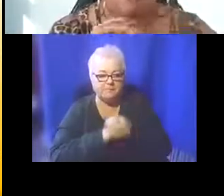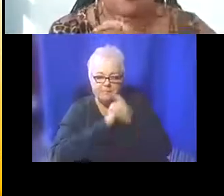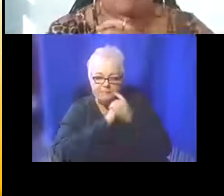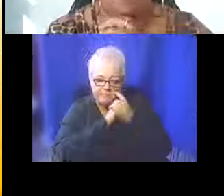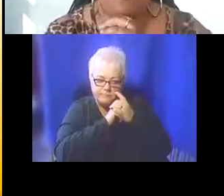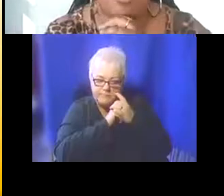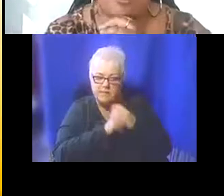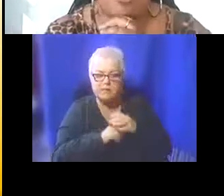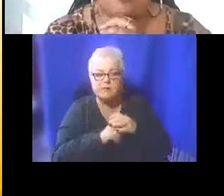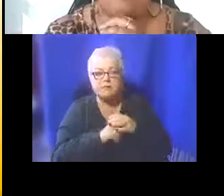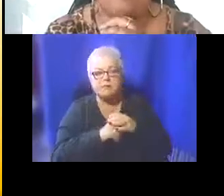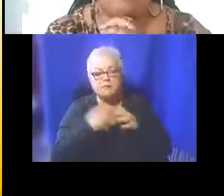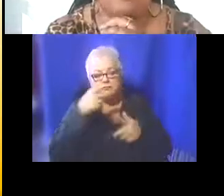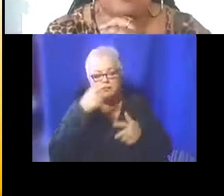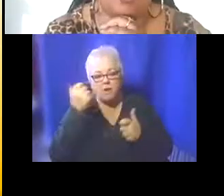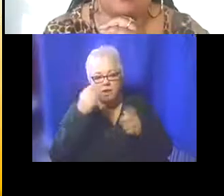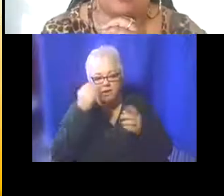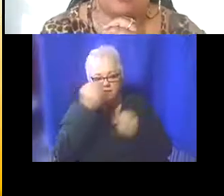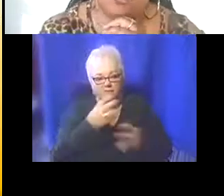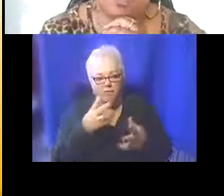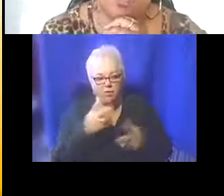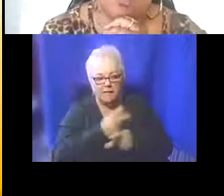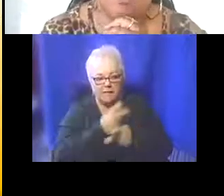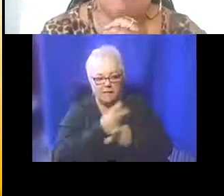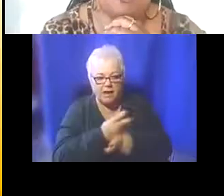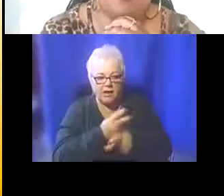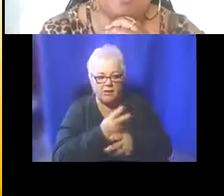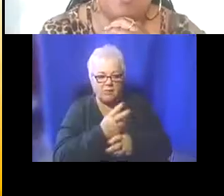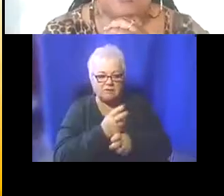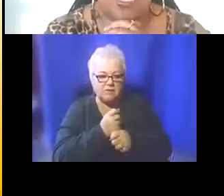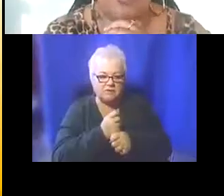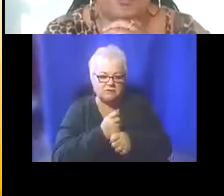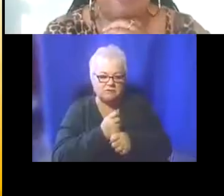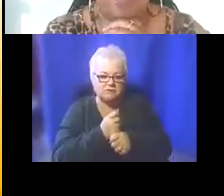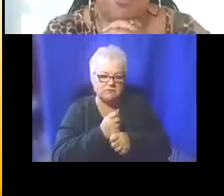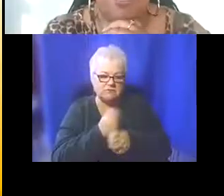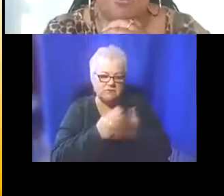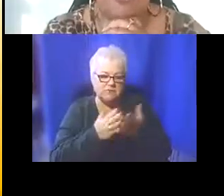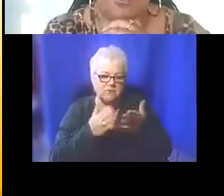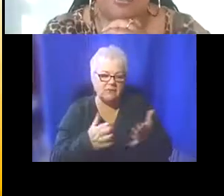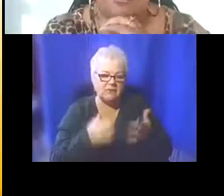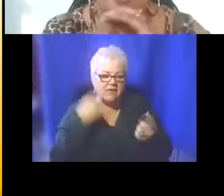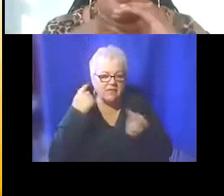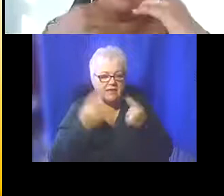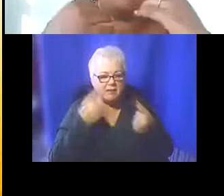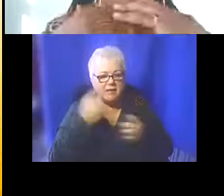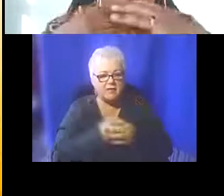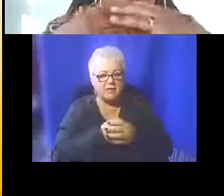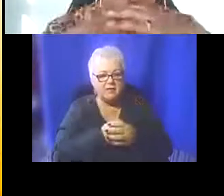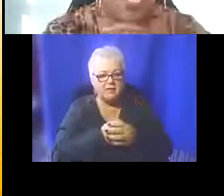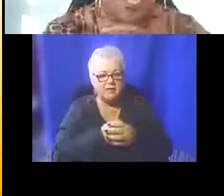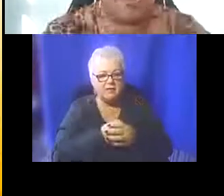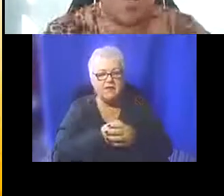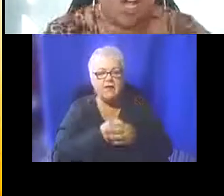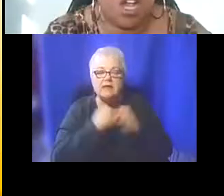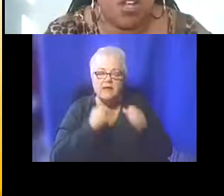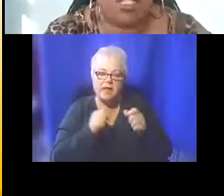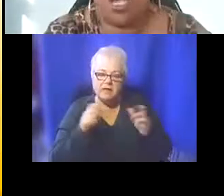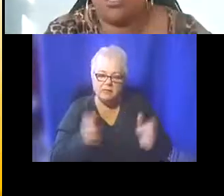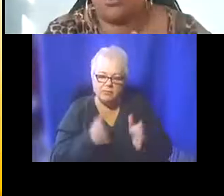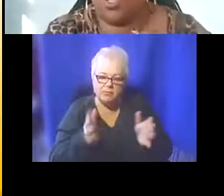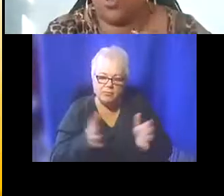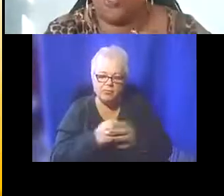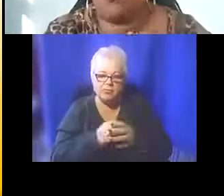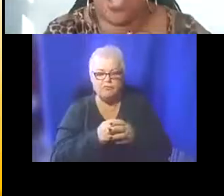And trauma-informed care results, some of the ways I think about it is that it can improve desired